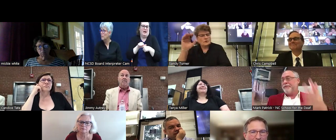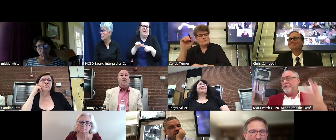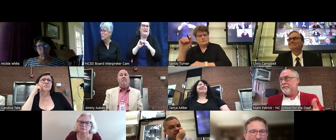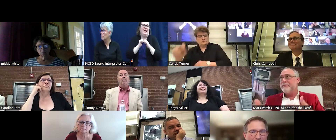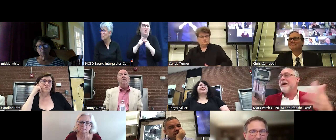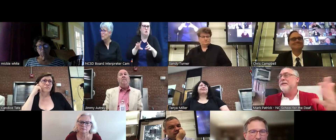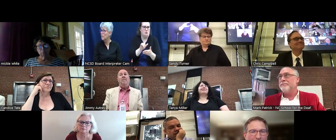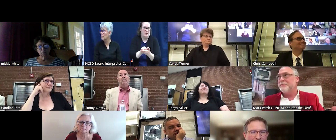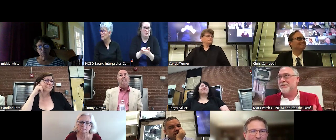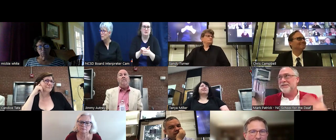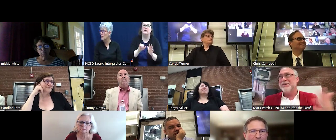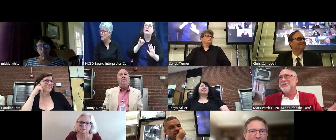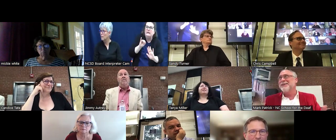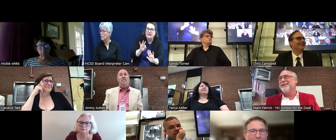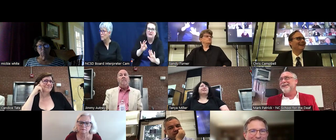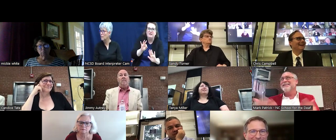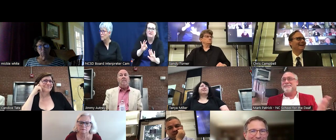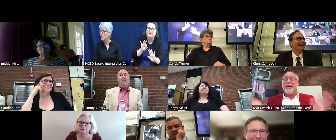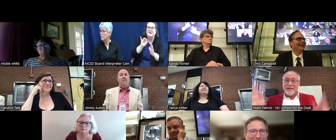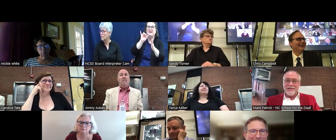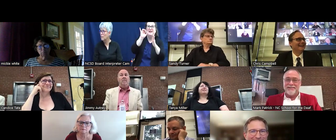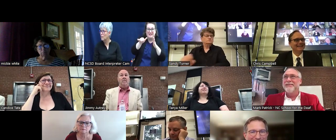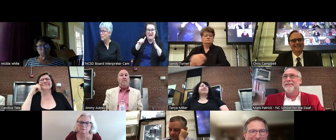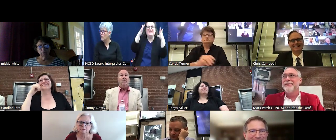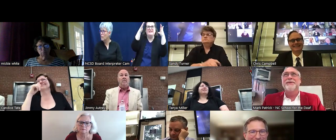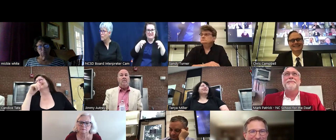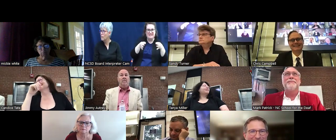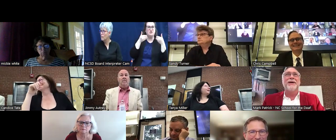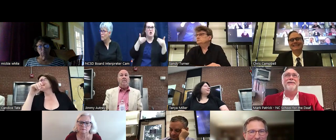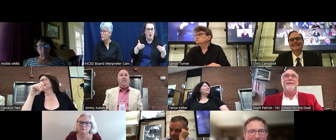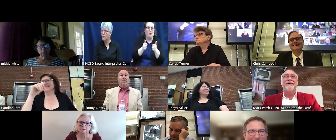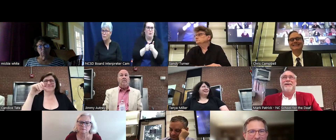If that decision is made.